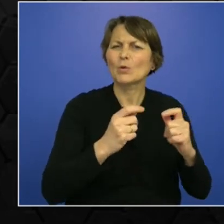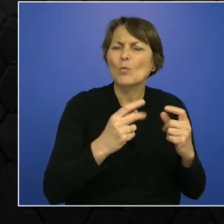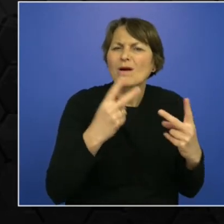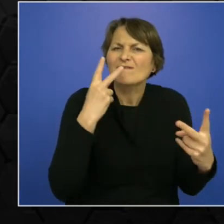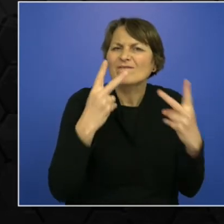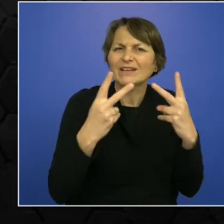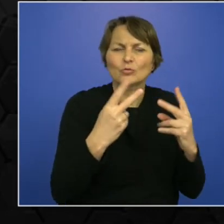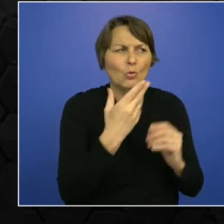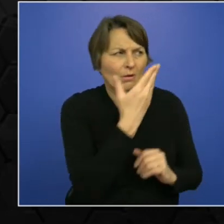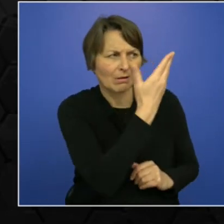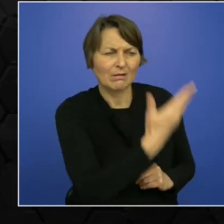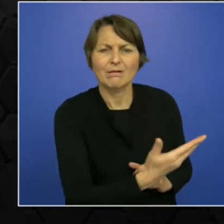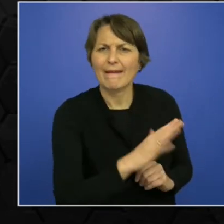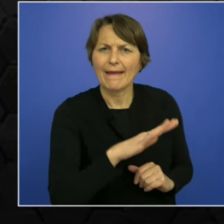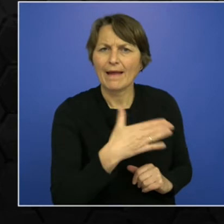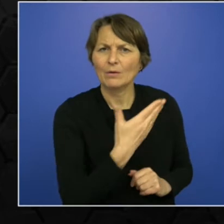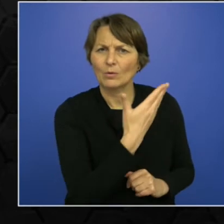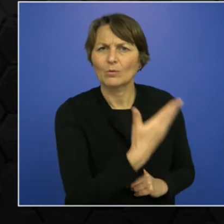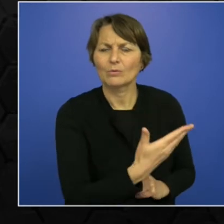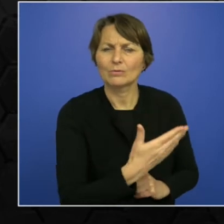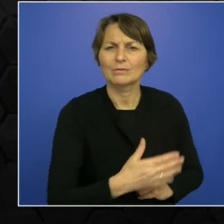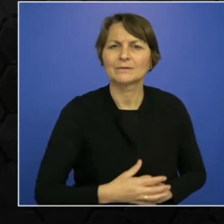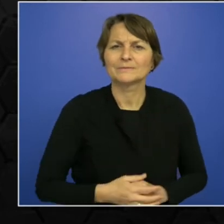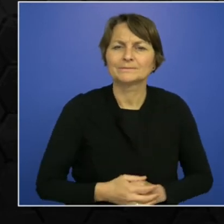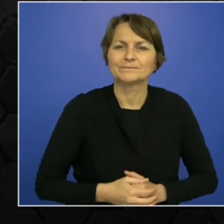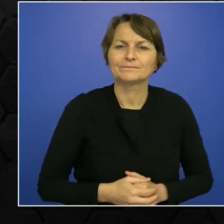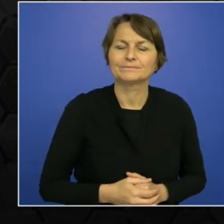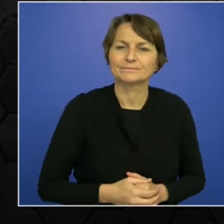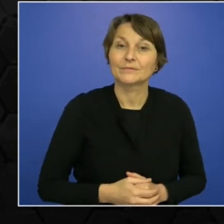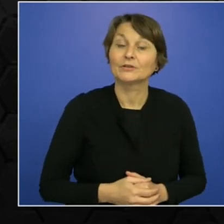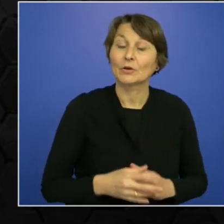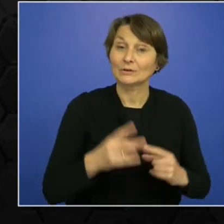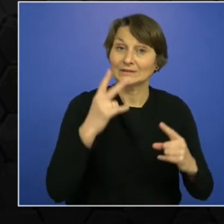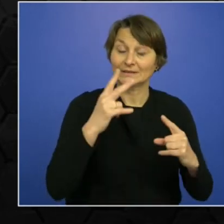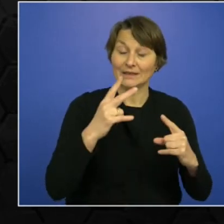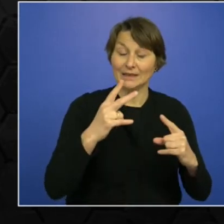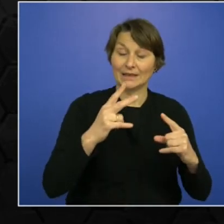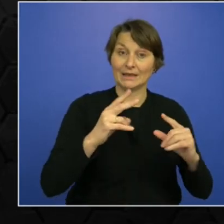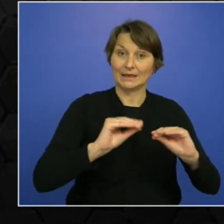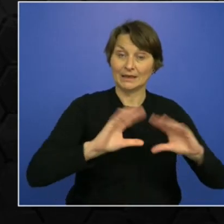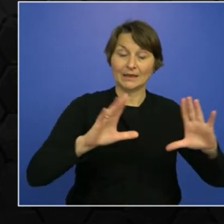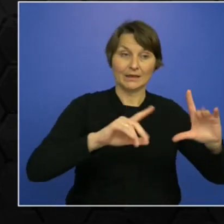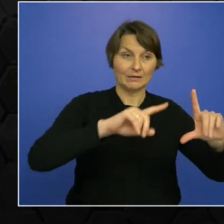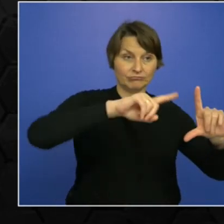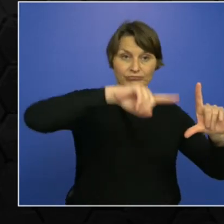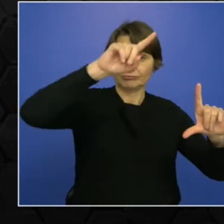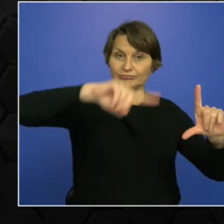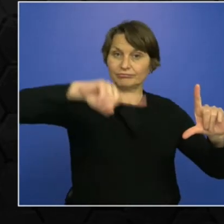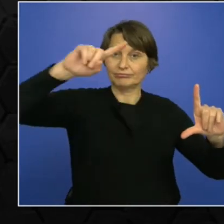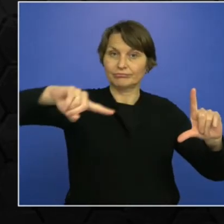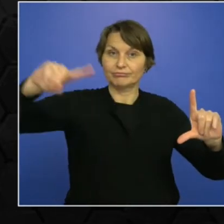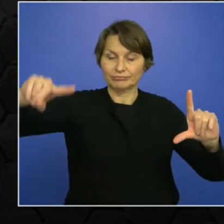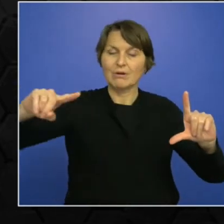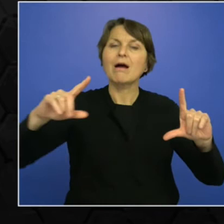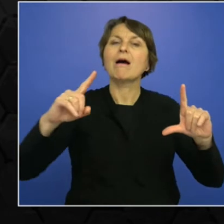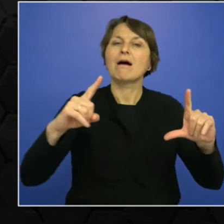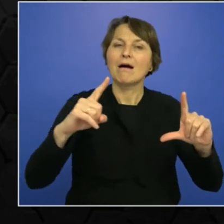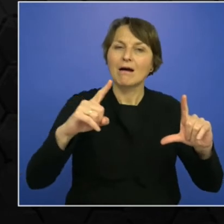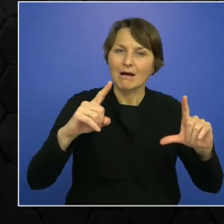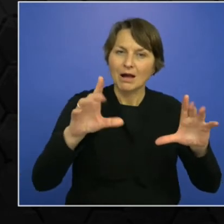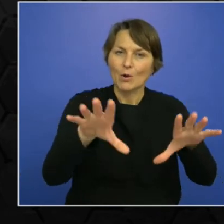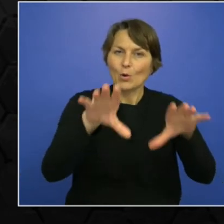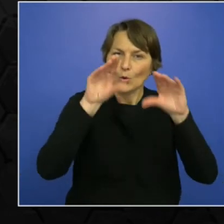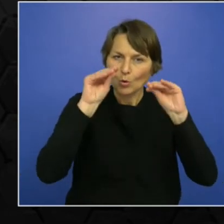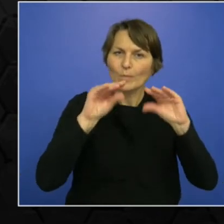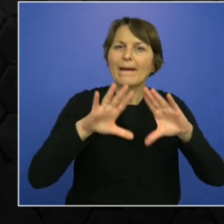or the kind of data you're dealing with. So visualization is very key in helping you try to make sense of that data. And as we